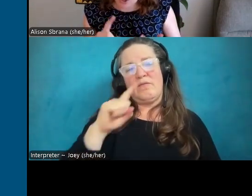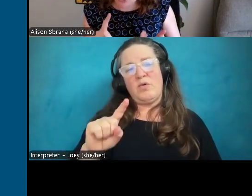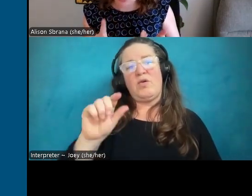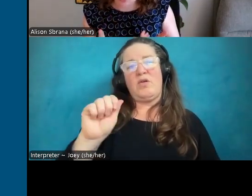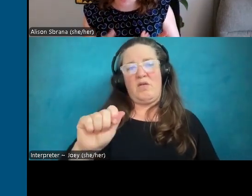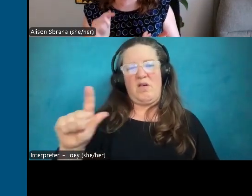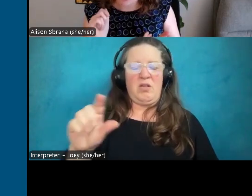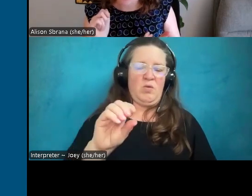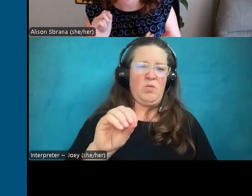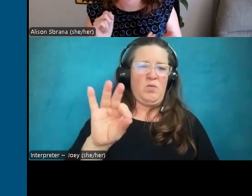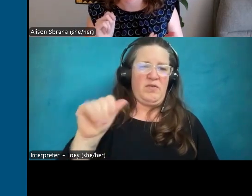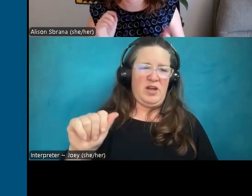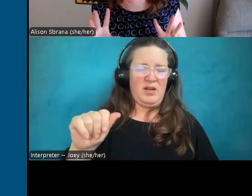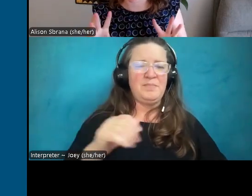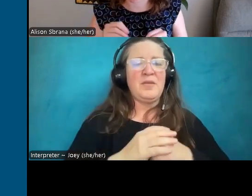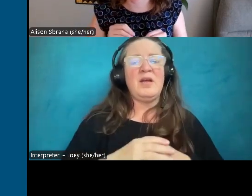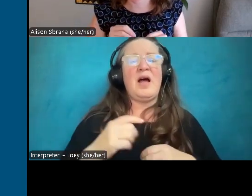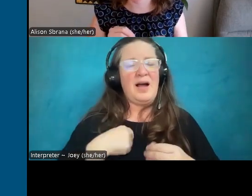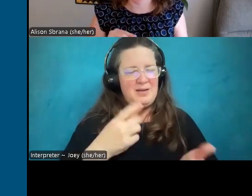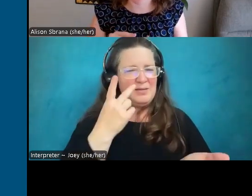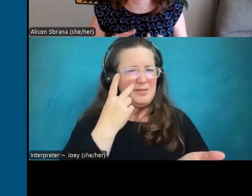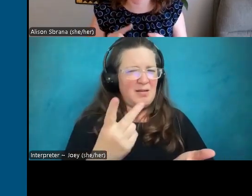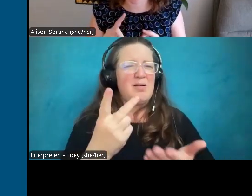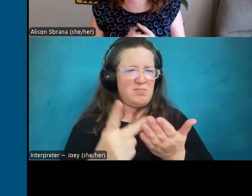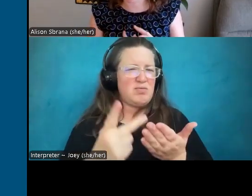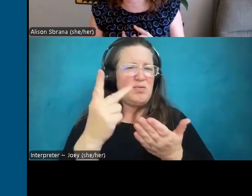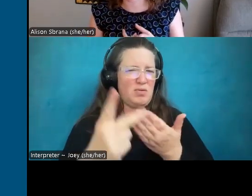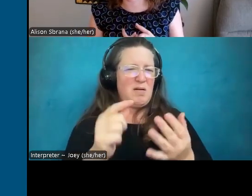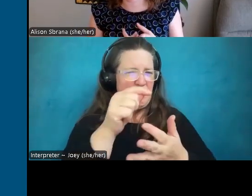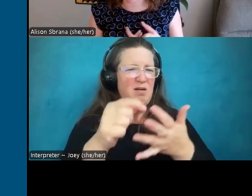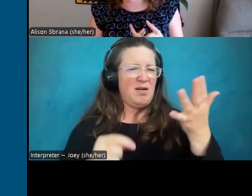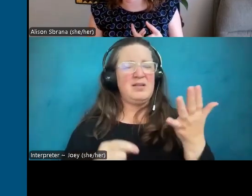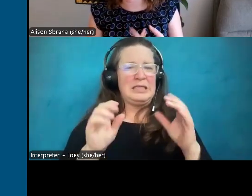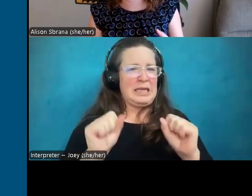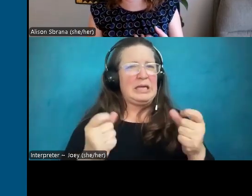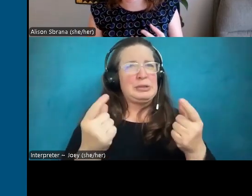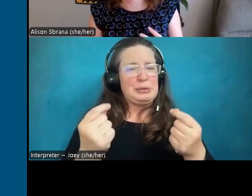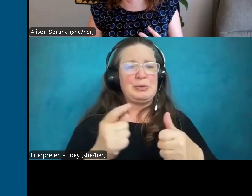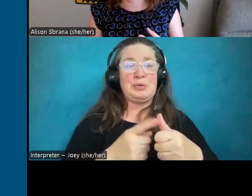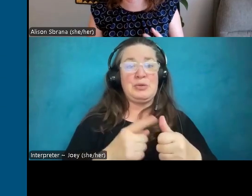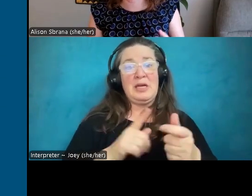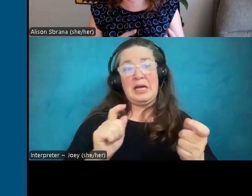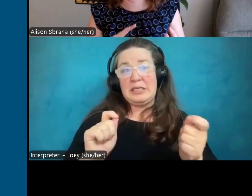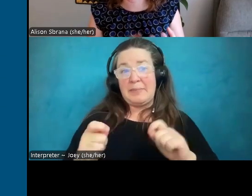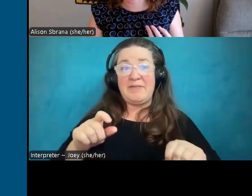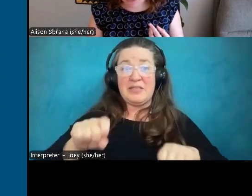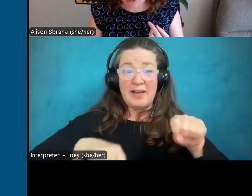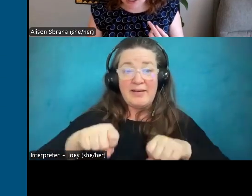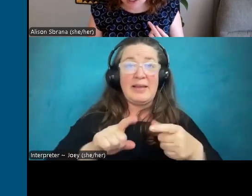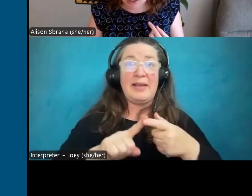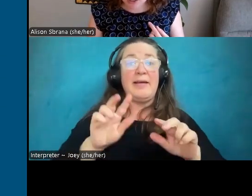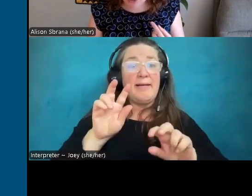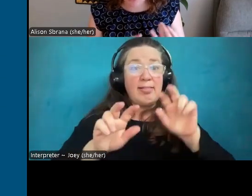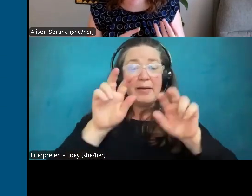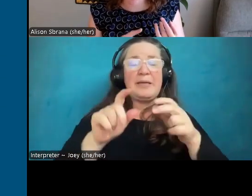programming. So options I saw just with brief researching: adaptive cycling, climbing,